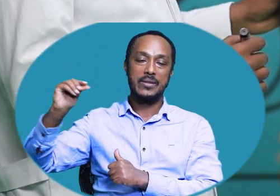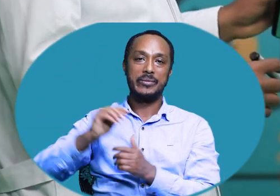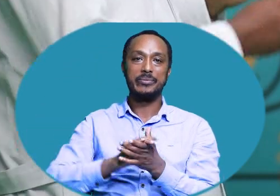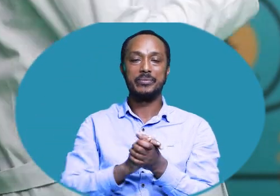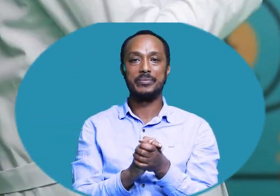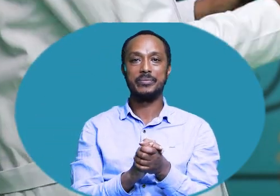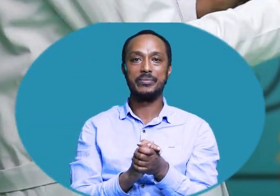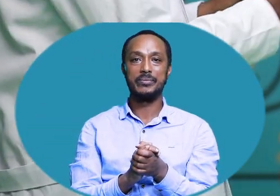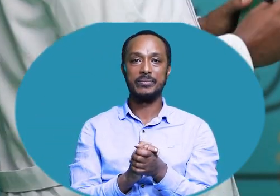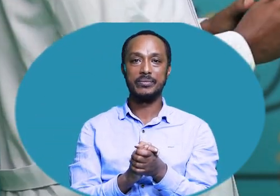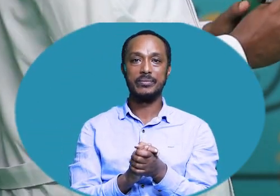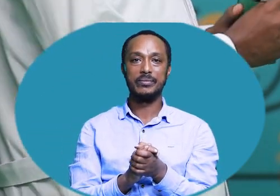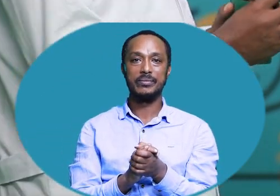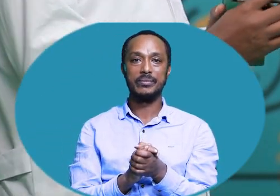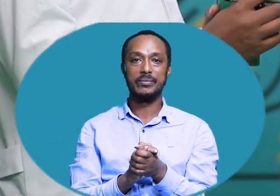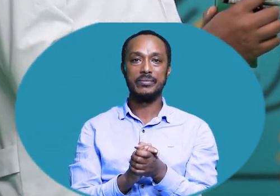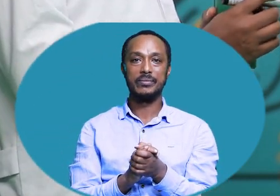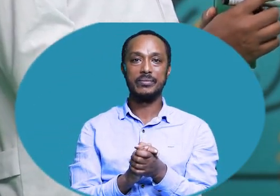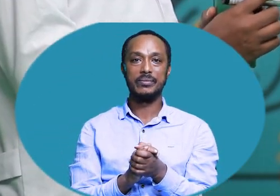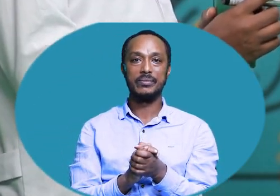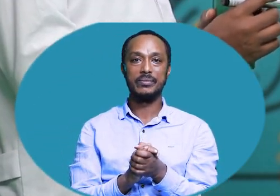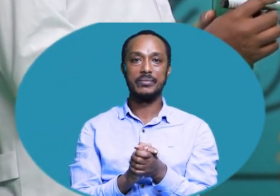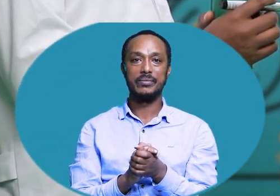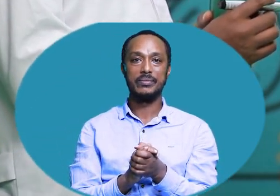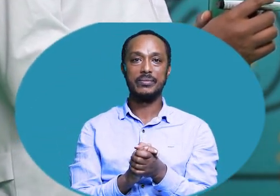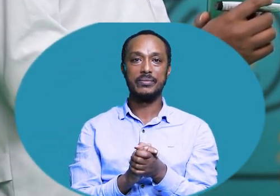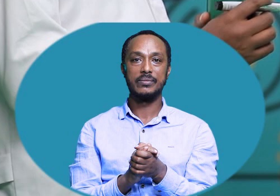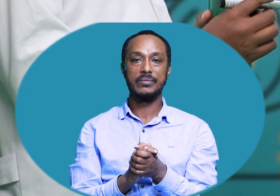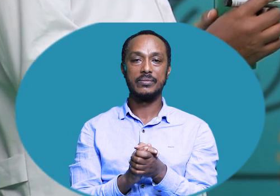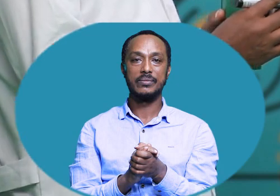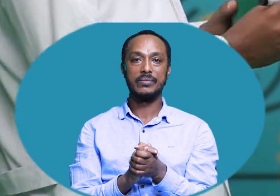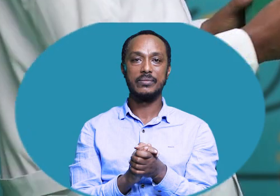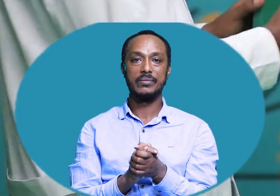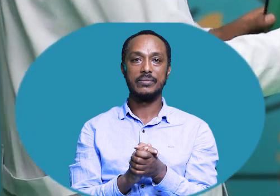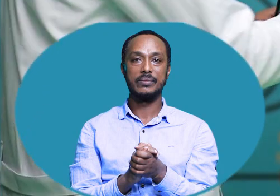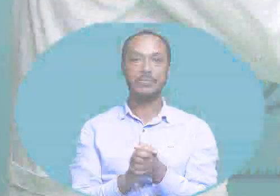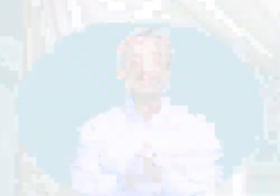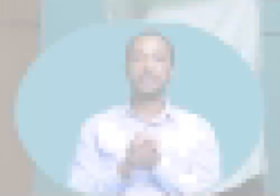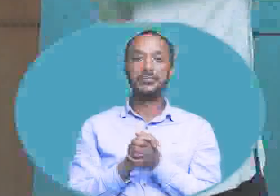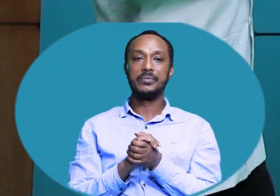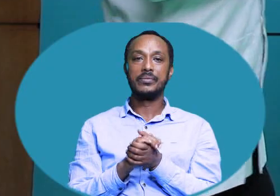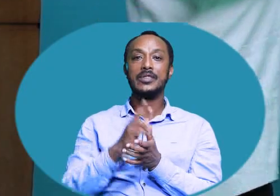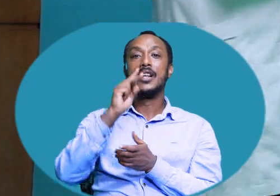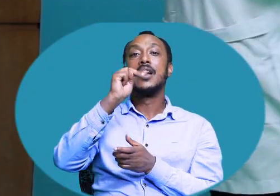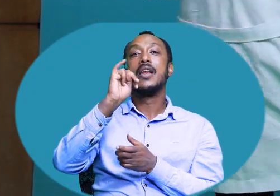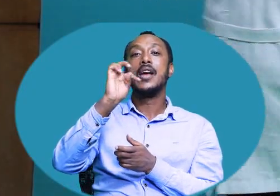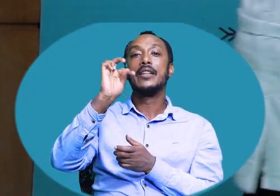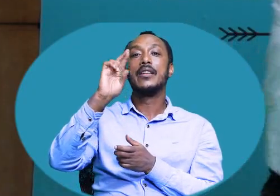please write the Lewis structure of the following molecules. One